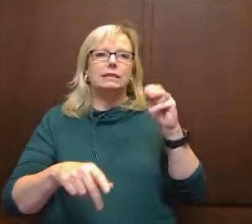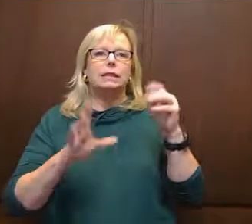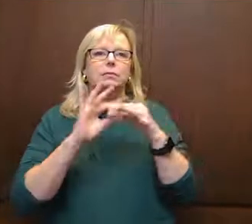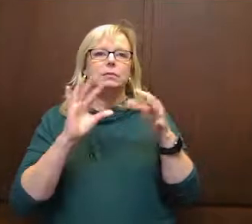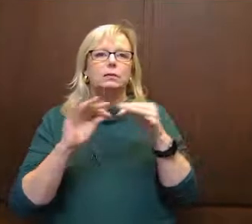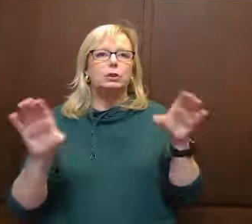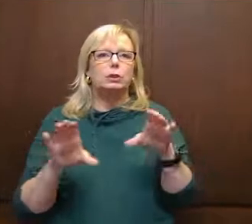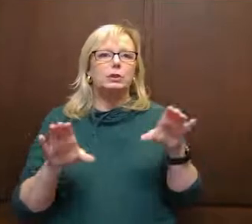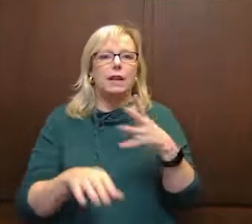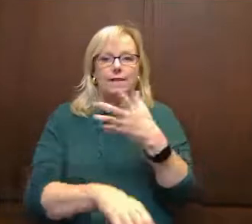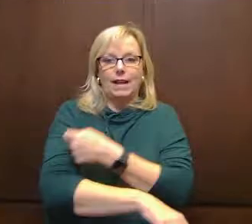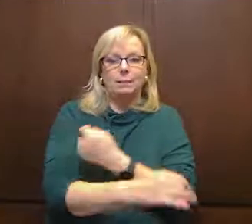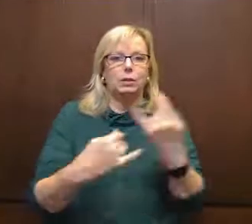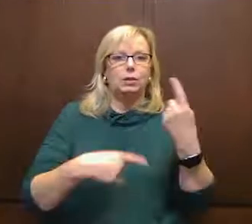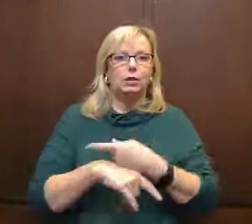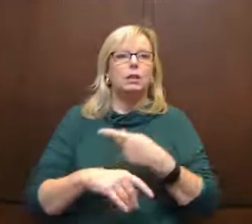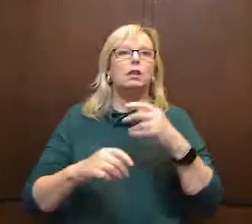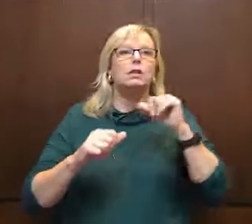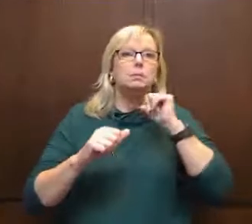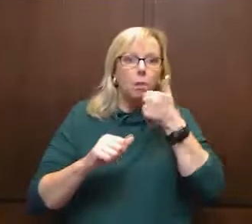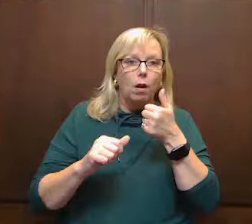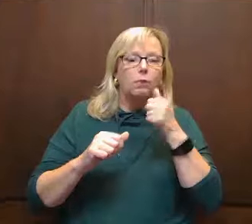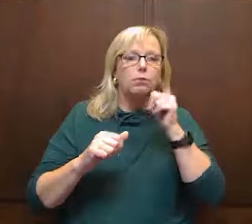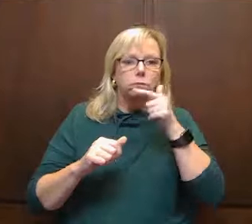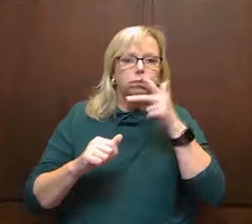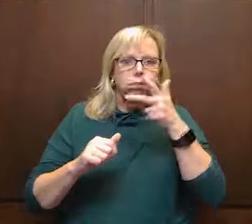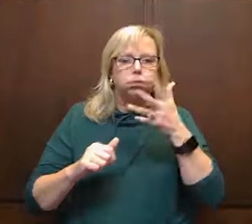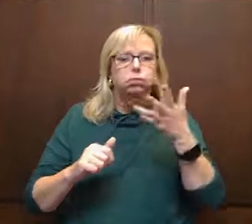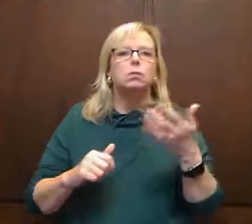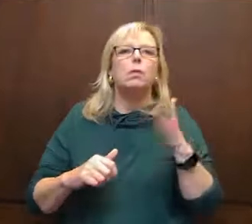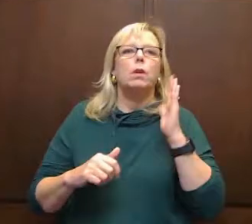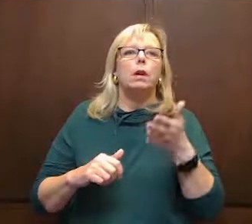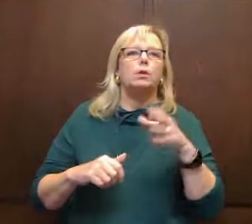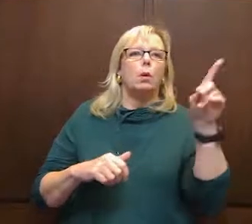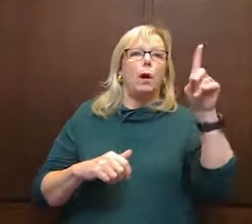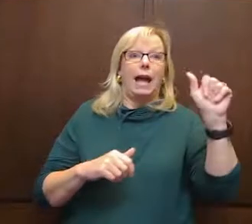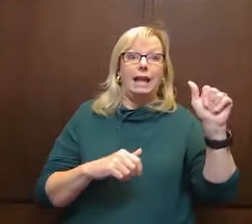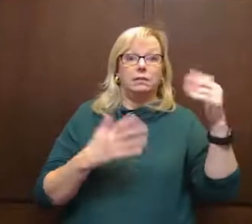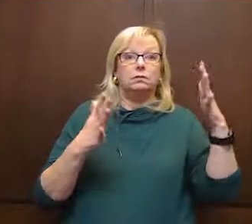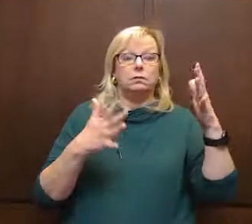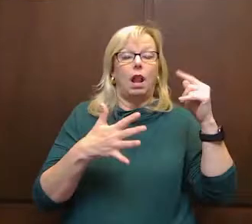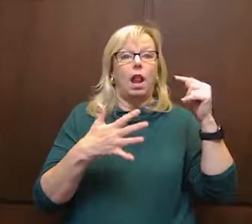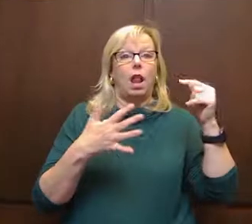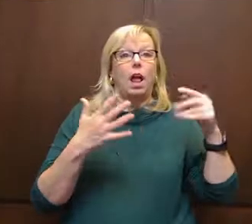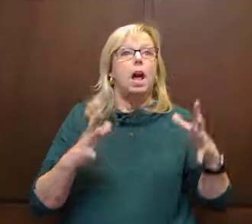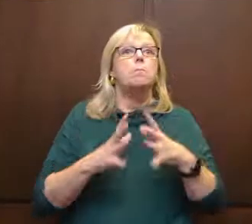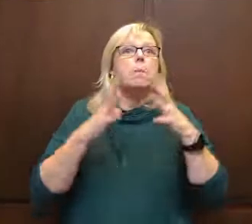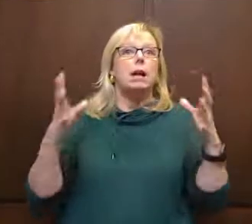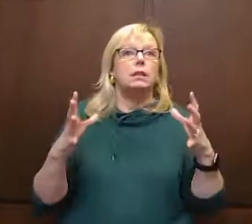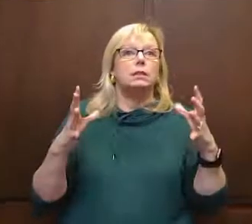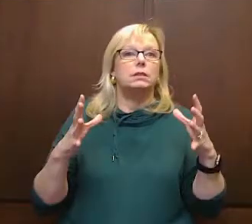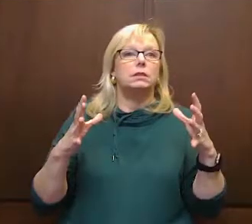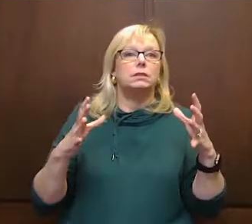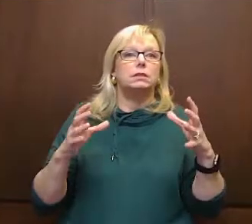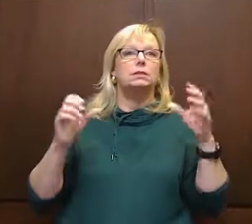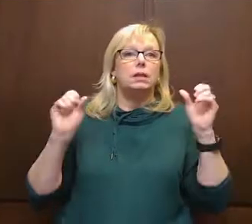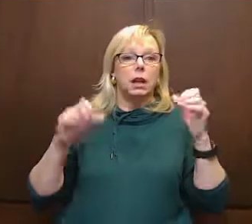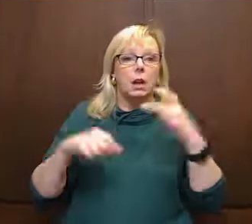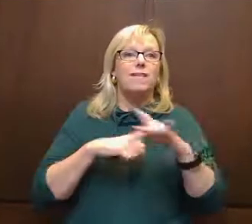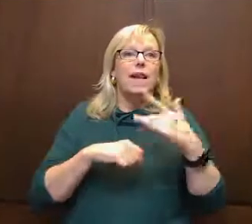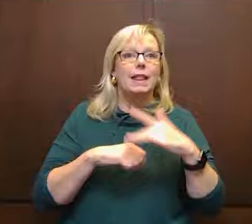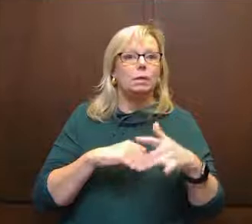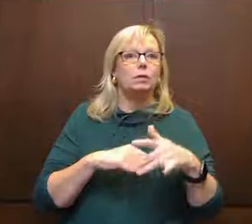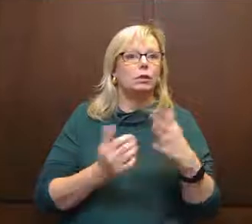some vaccination today, get some tomorrow. So you're doing the 1A as much as the product you have available.